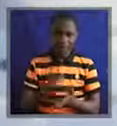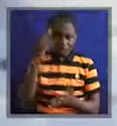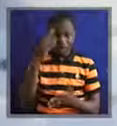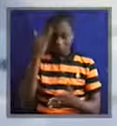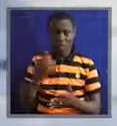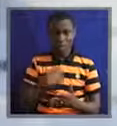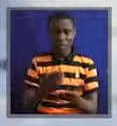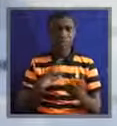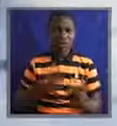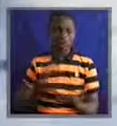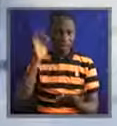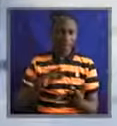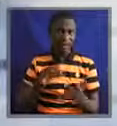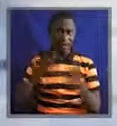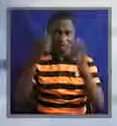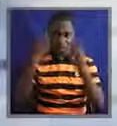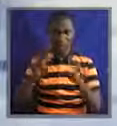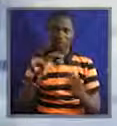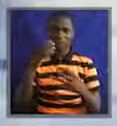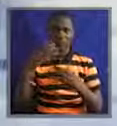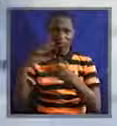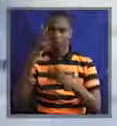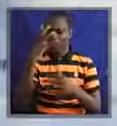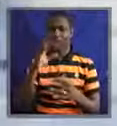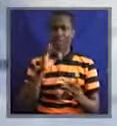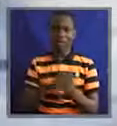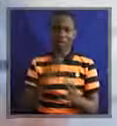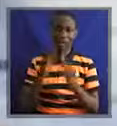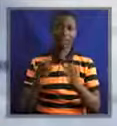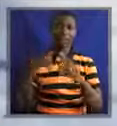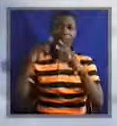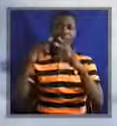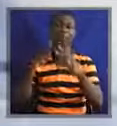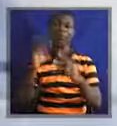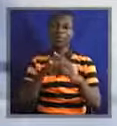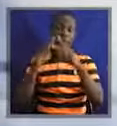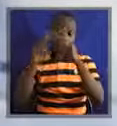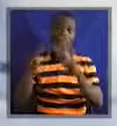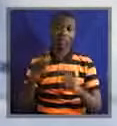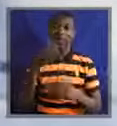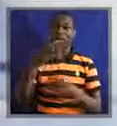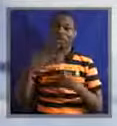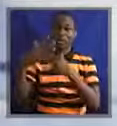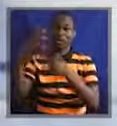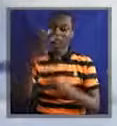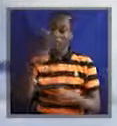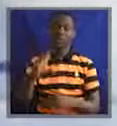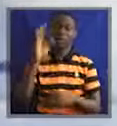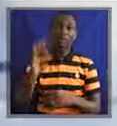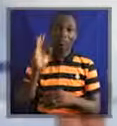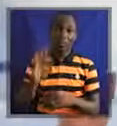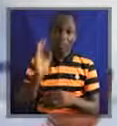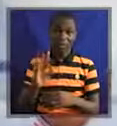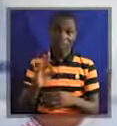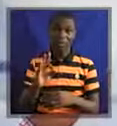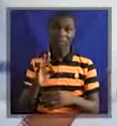sue ene se se mwadifo ya aben wono ka generational curse si o discuss ho asam kakra bia